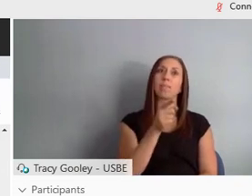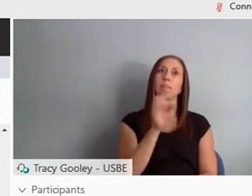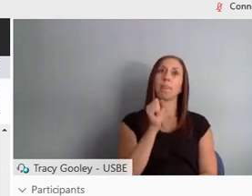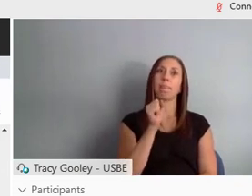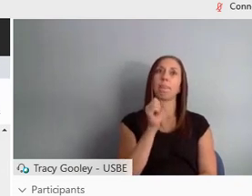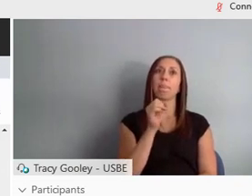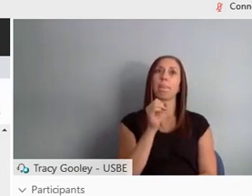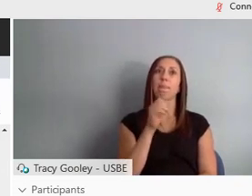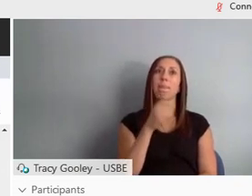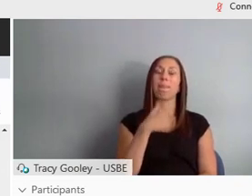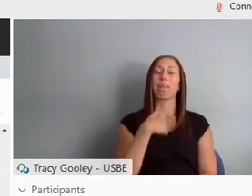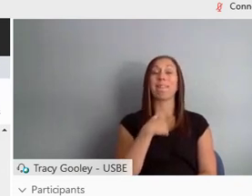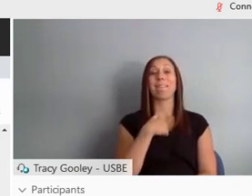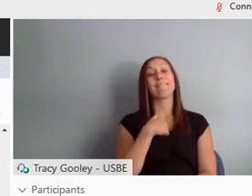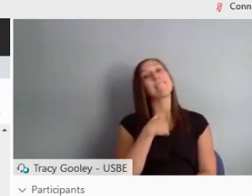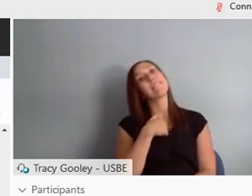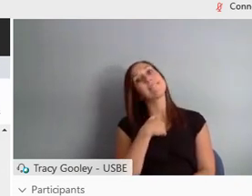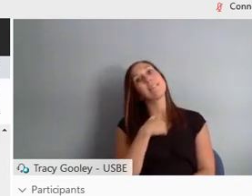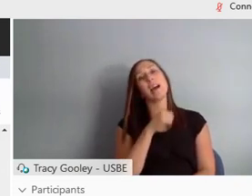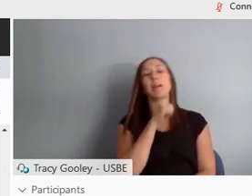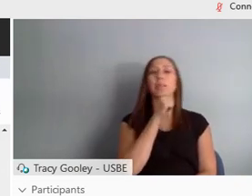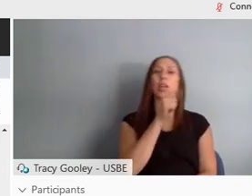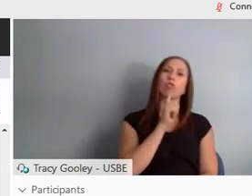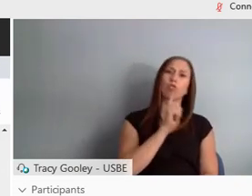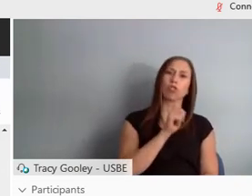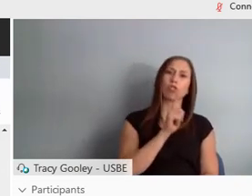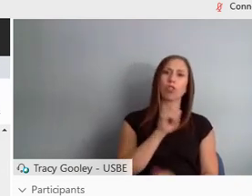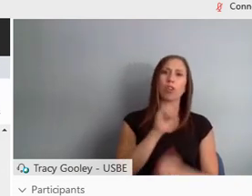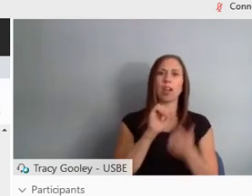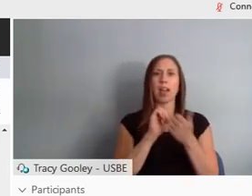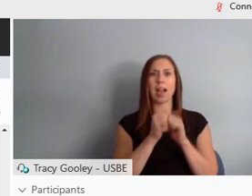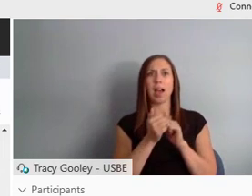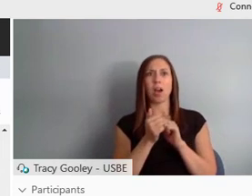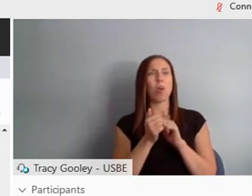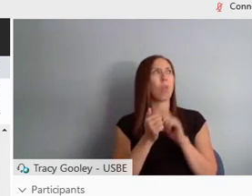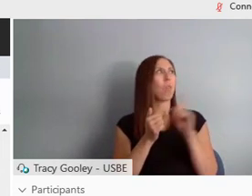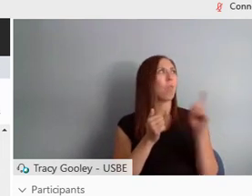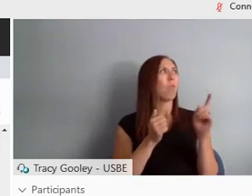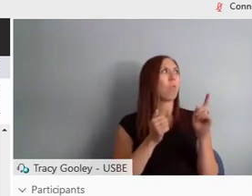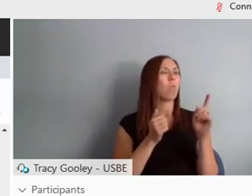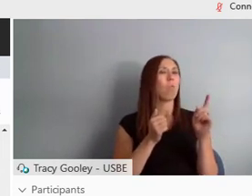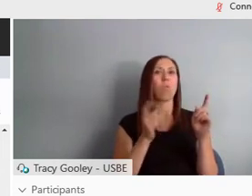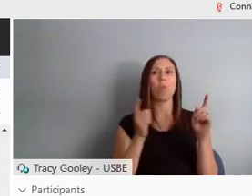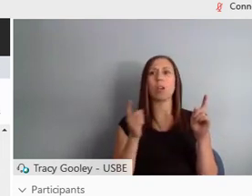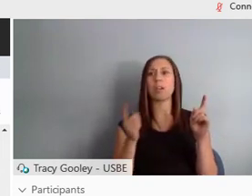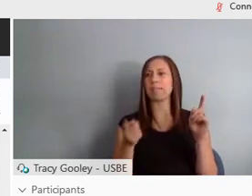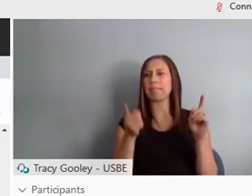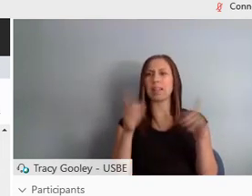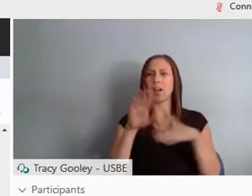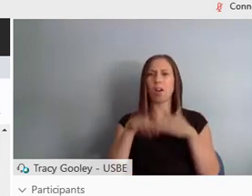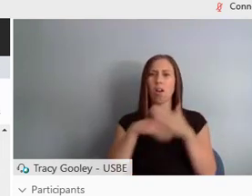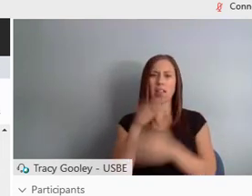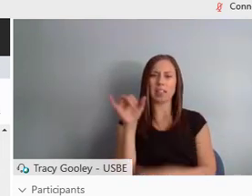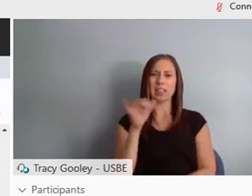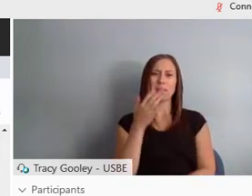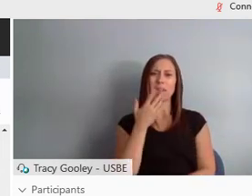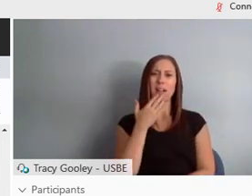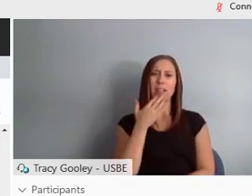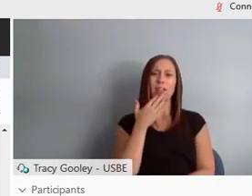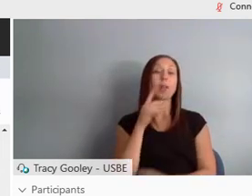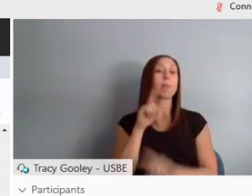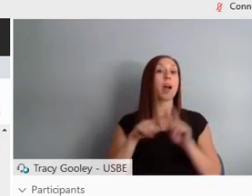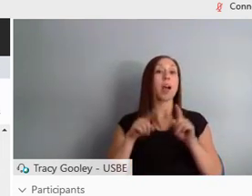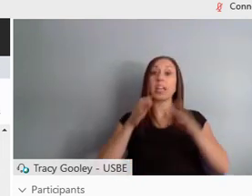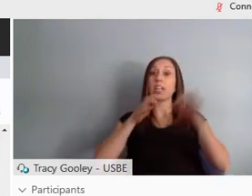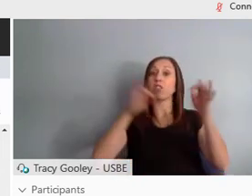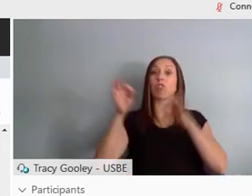So I'm not sure how the materials in the manual ended up being all the same color, but in the instructions,